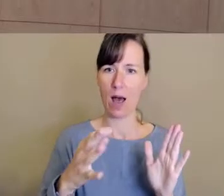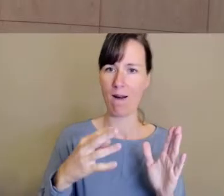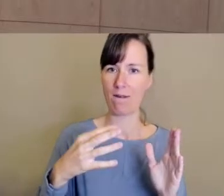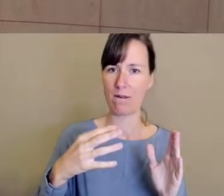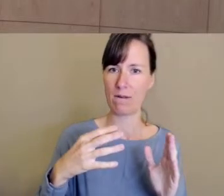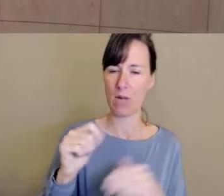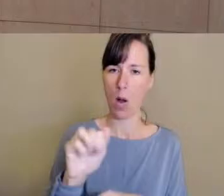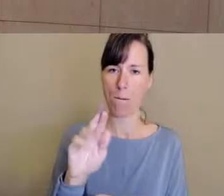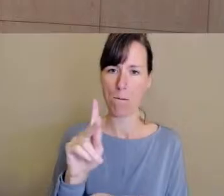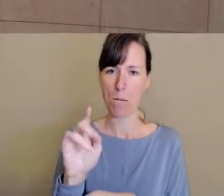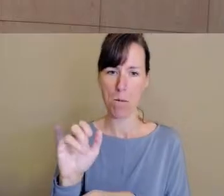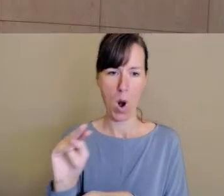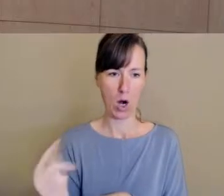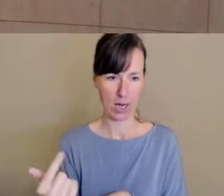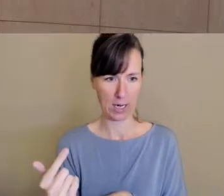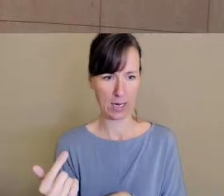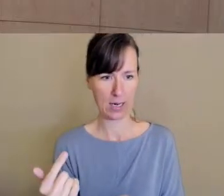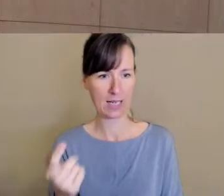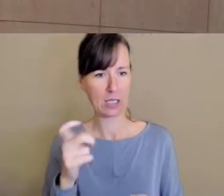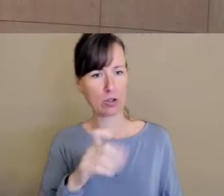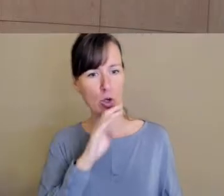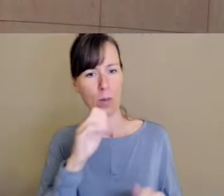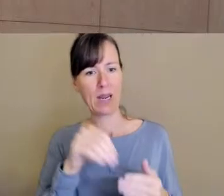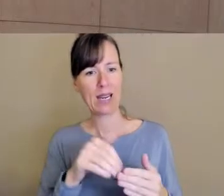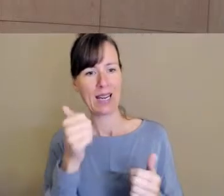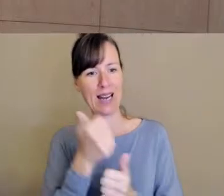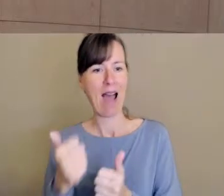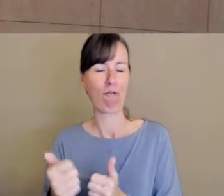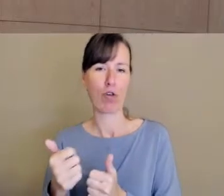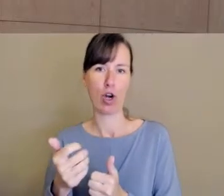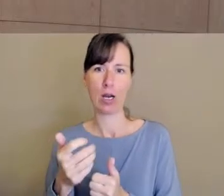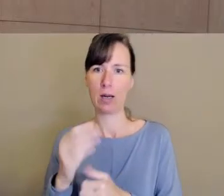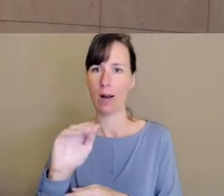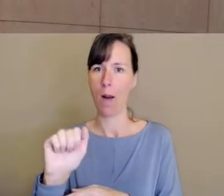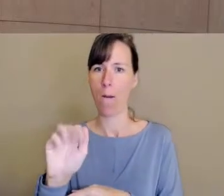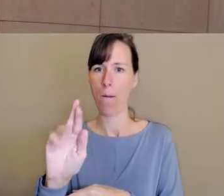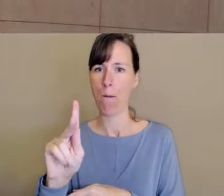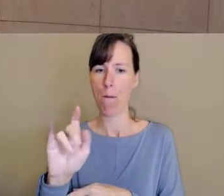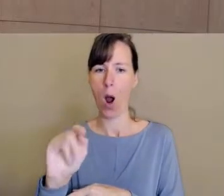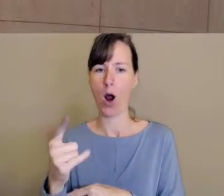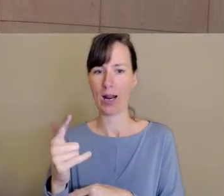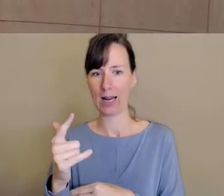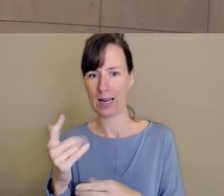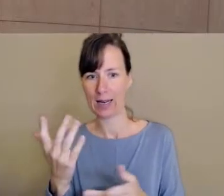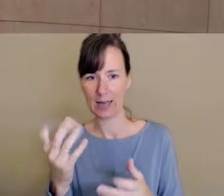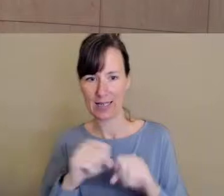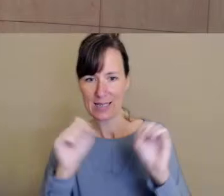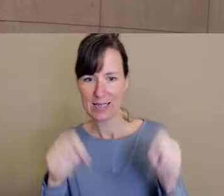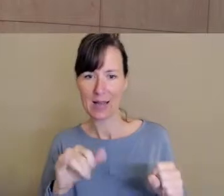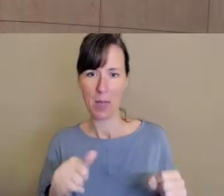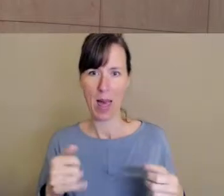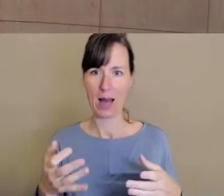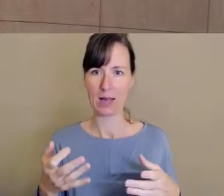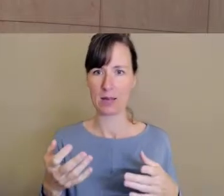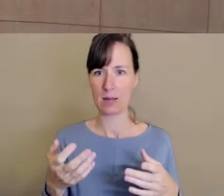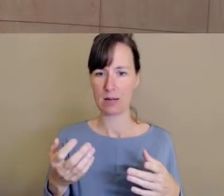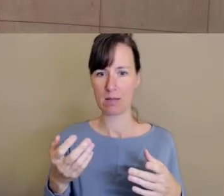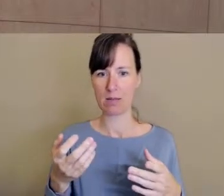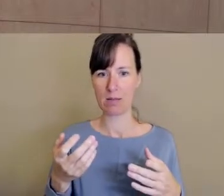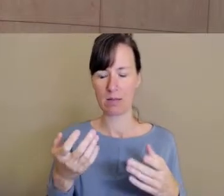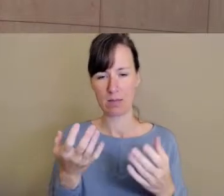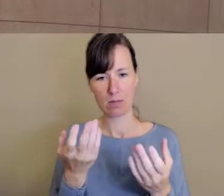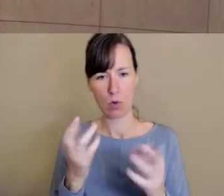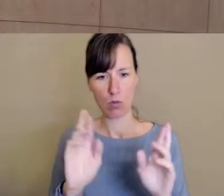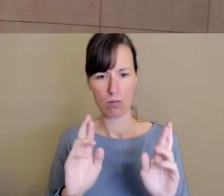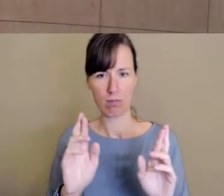best bang for their buck and that the resources are allowed to them going forward with that. So I thought I would think that